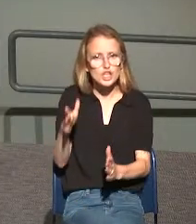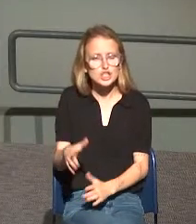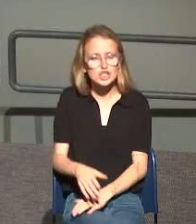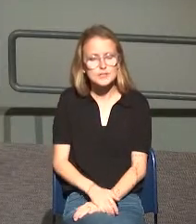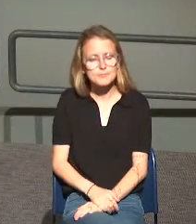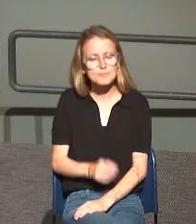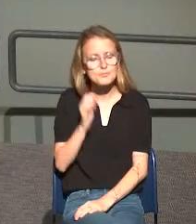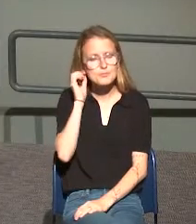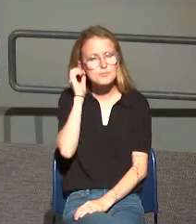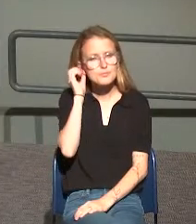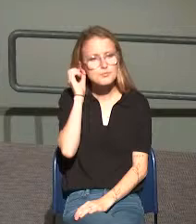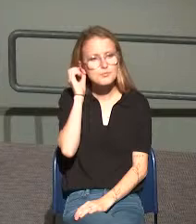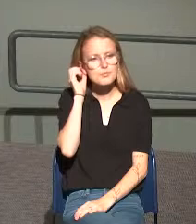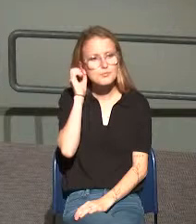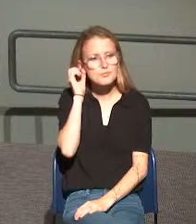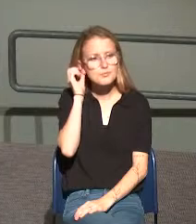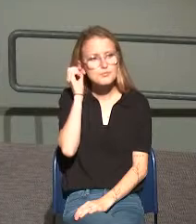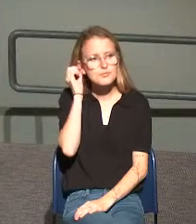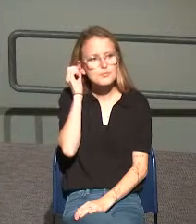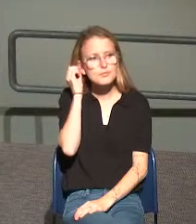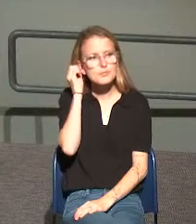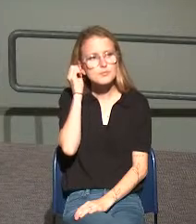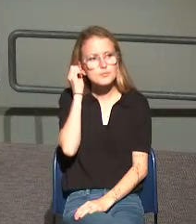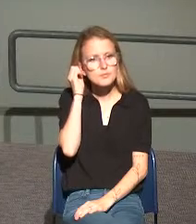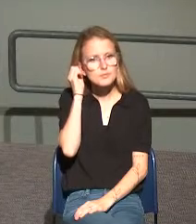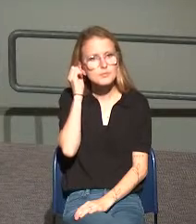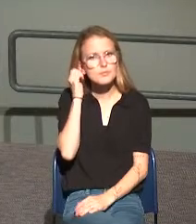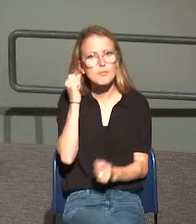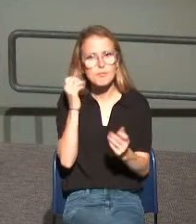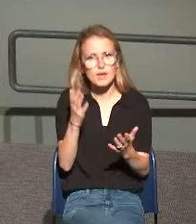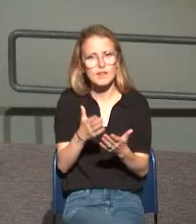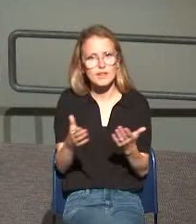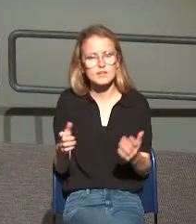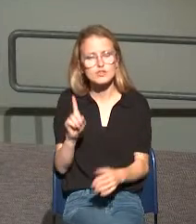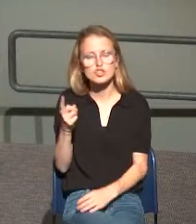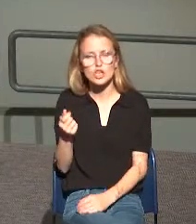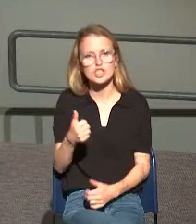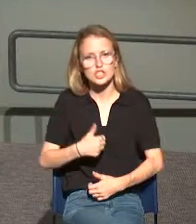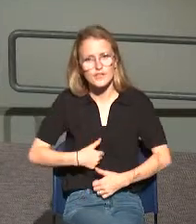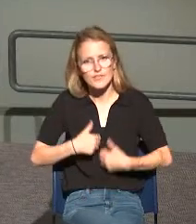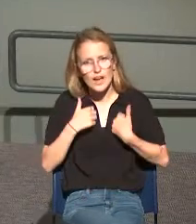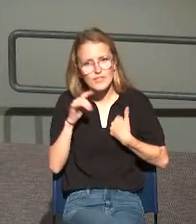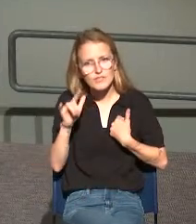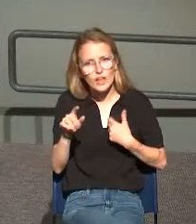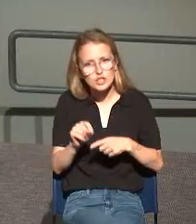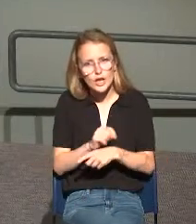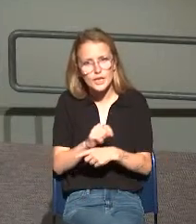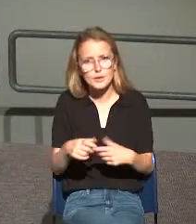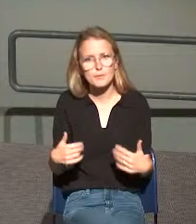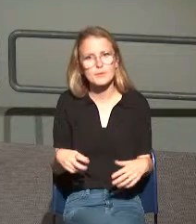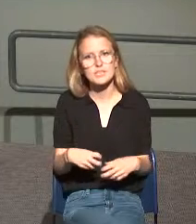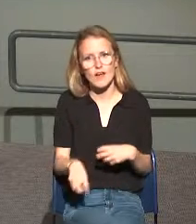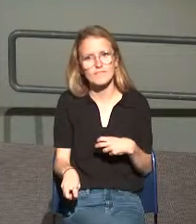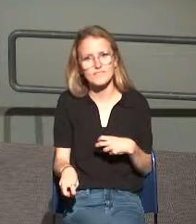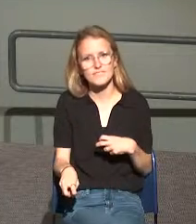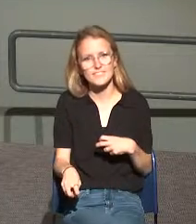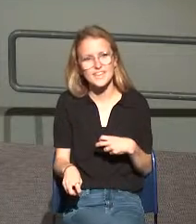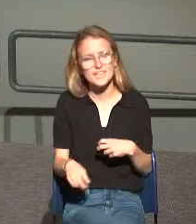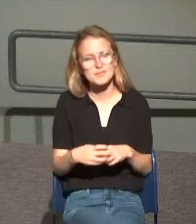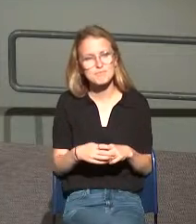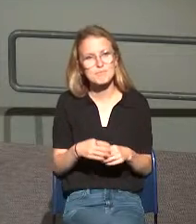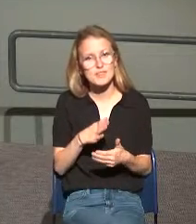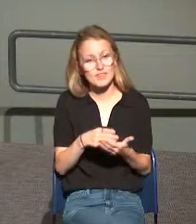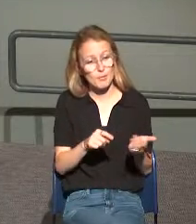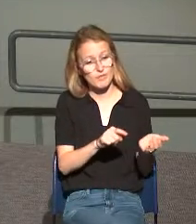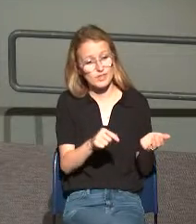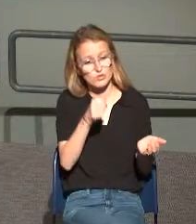I think there were a number of things. First of all, just getting through flight training, which is incredibly difficult. I mean, some of these women